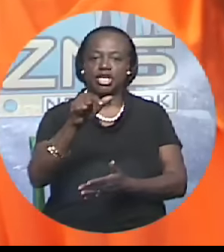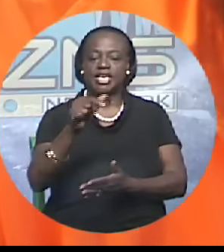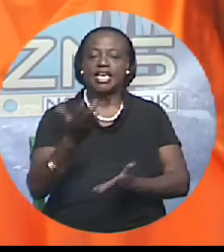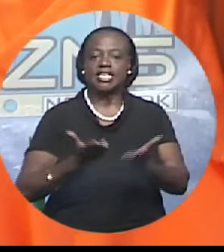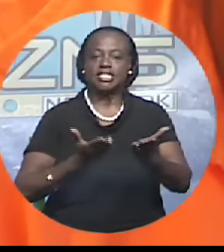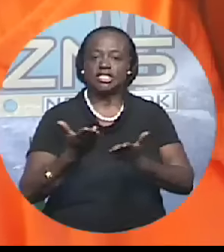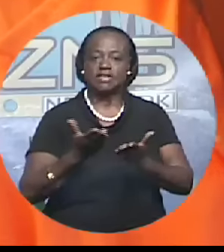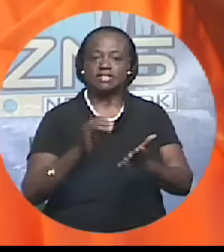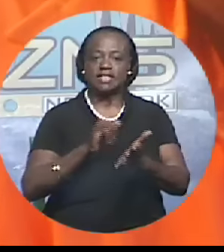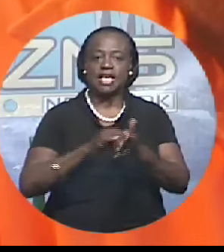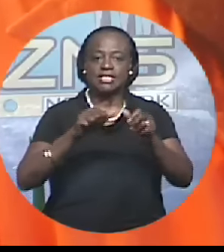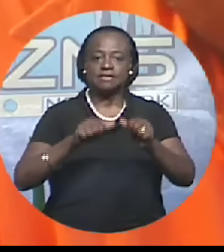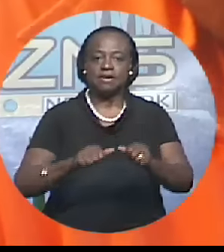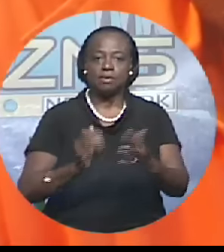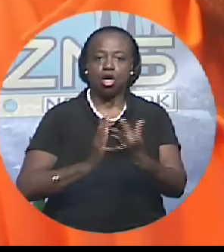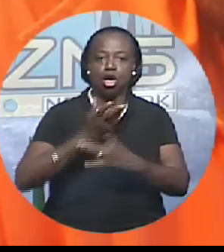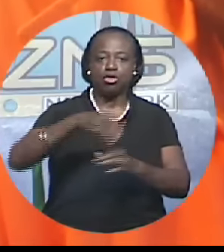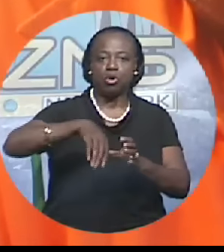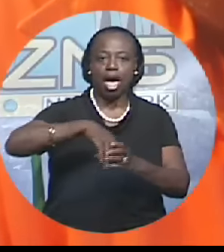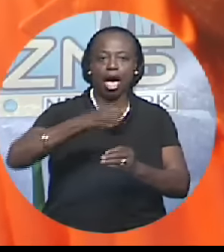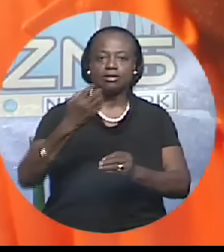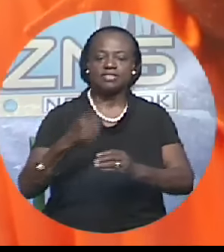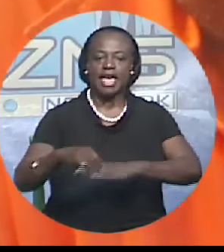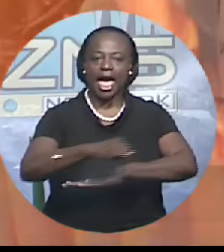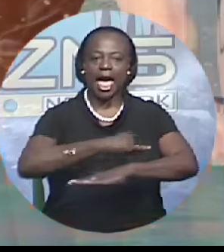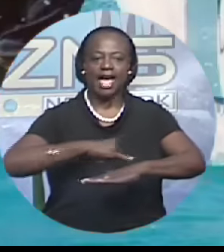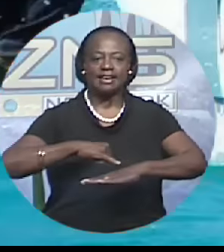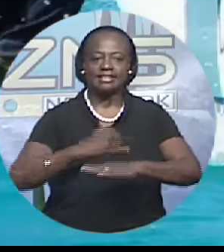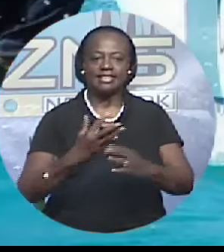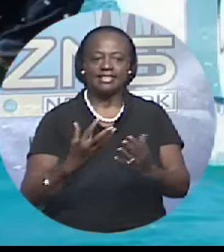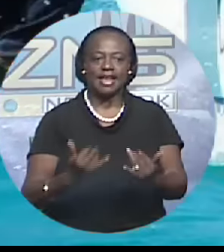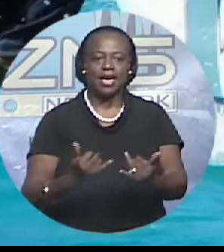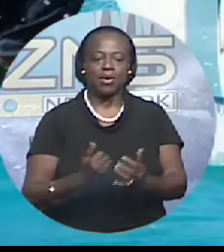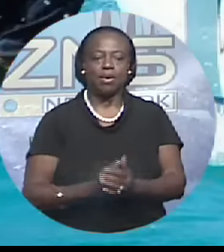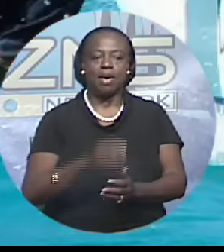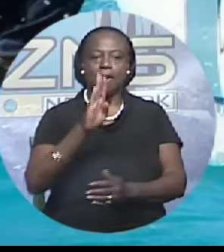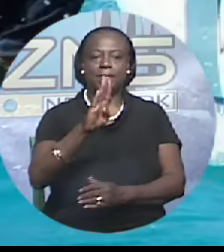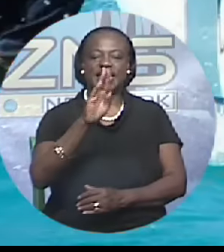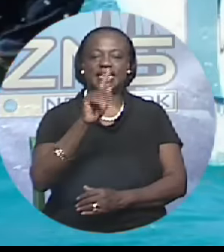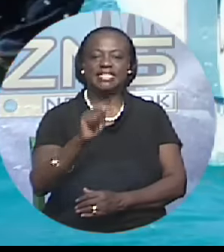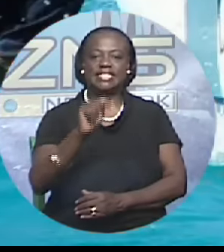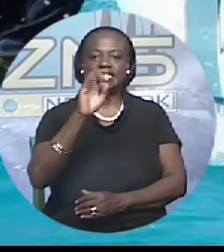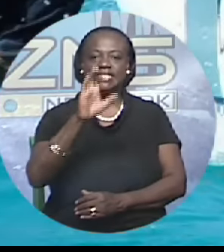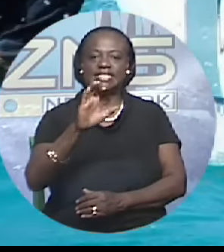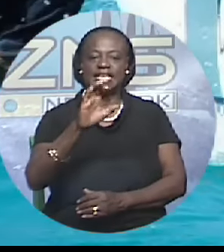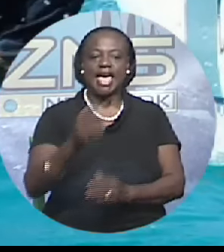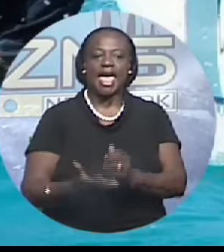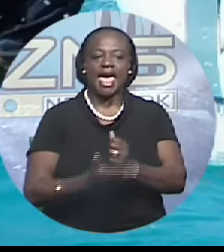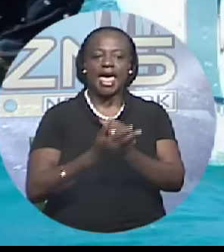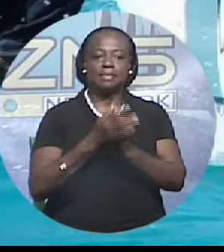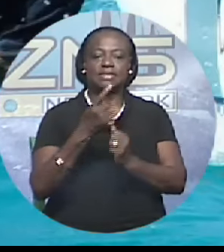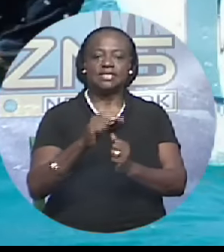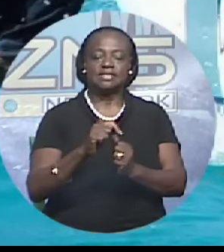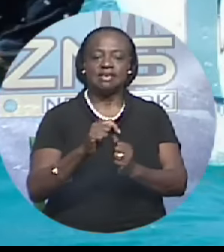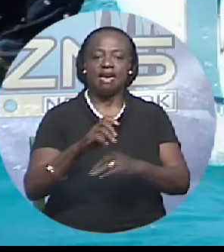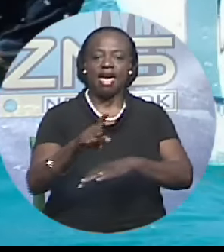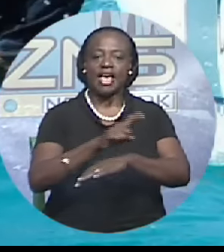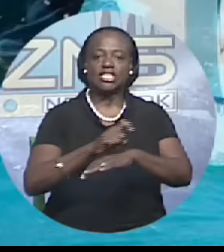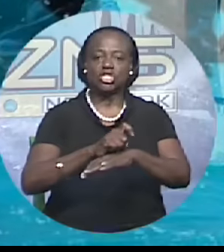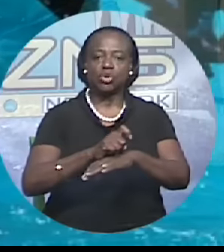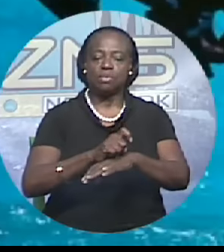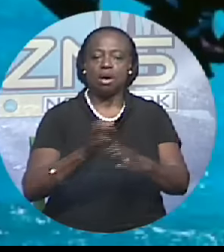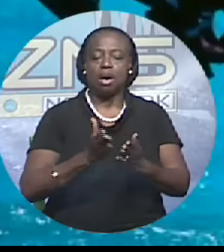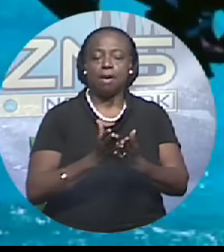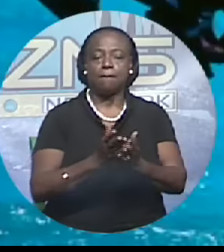available throughout most of the islands now, they're doing a good job of that. BTC has also helped the Exuma Regatta set sail year